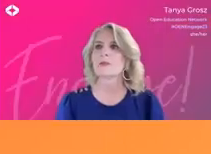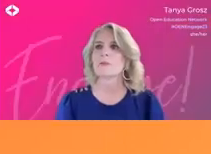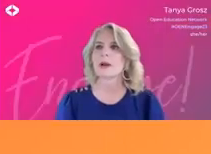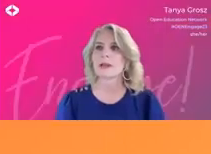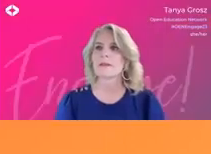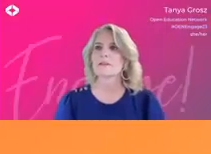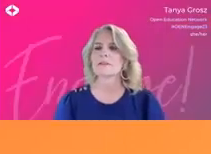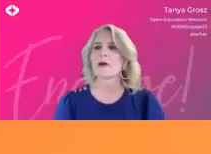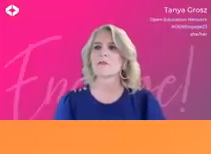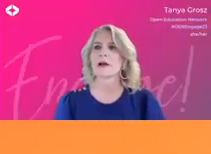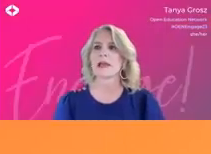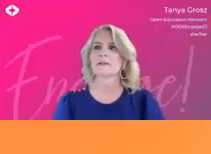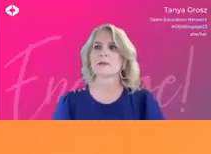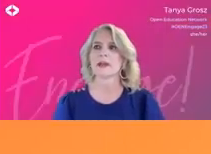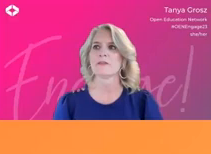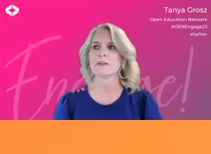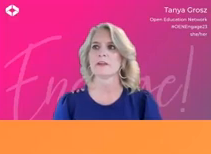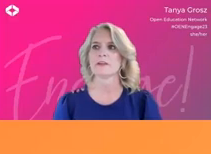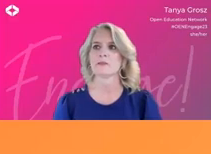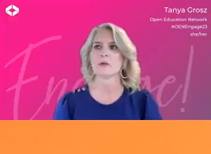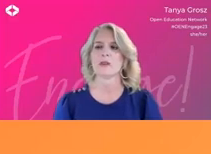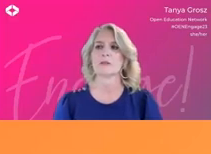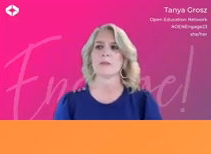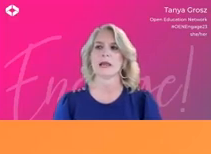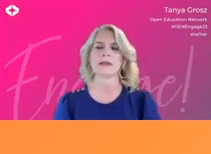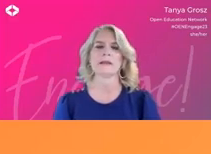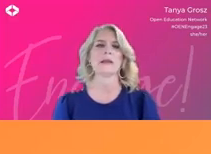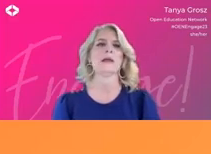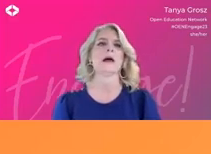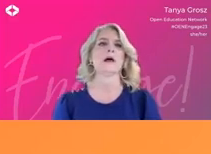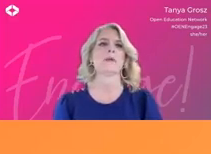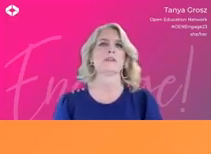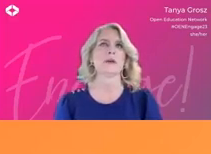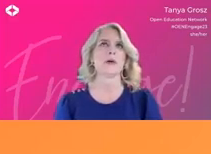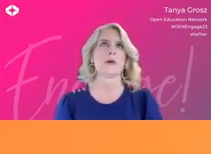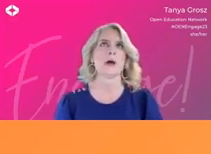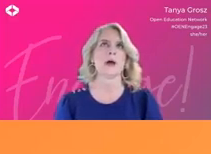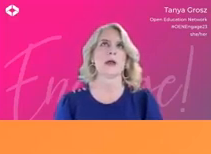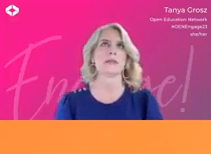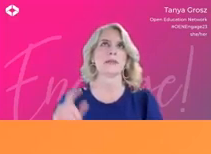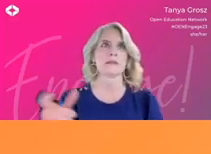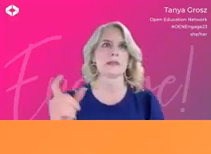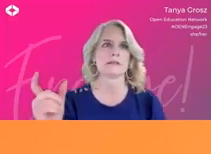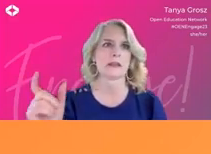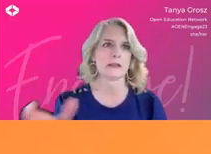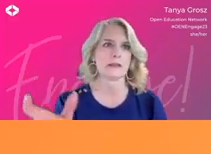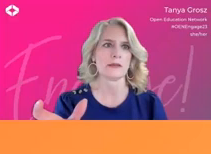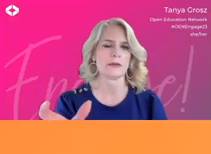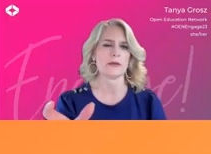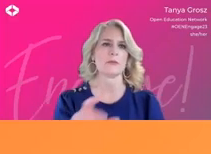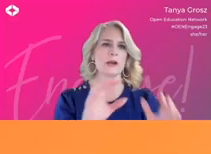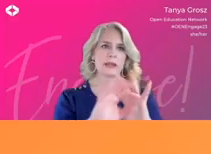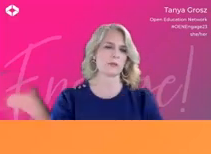How did we market this? How far ahead did we advertise, enroll, and remind? So I think that's in